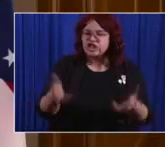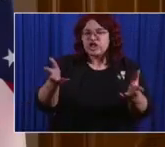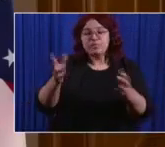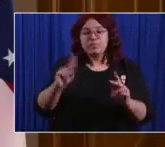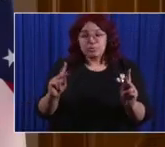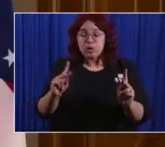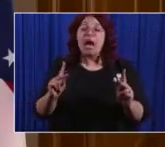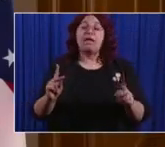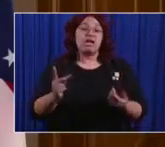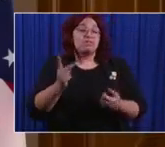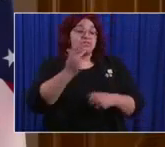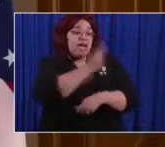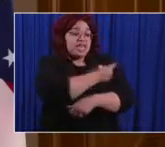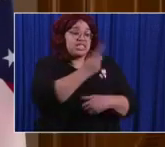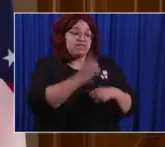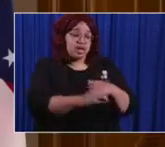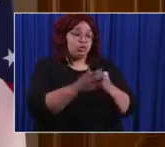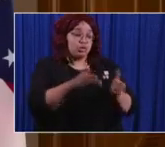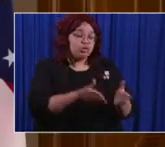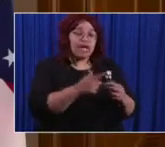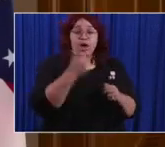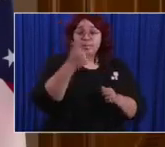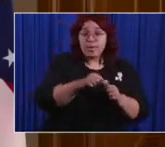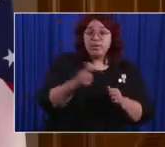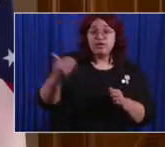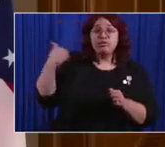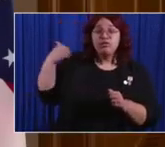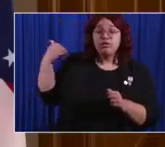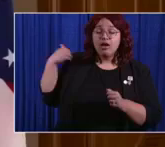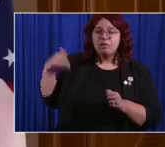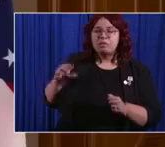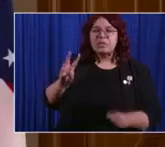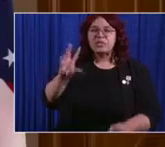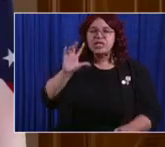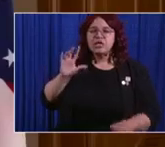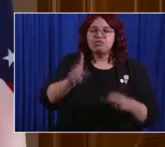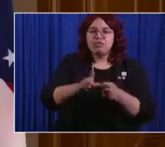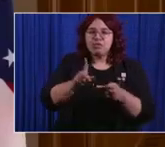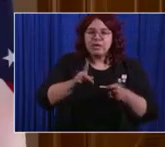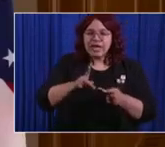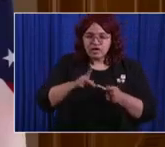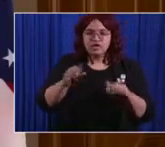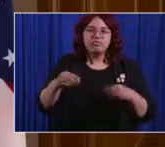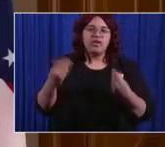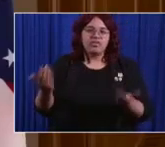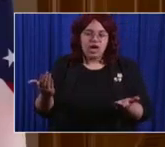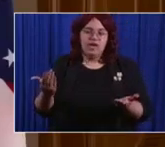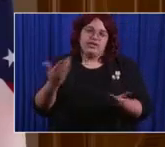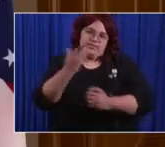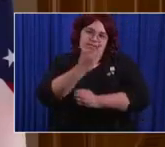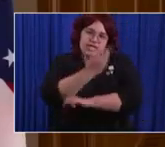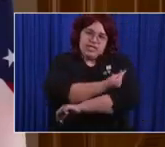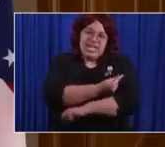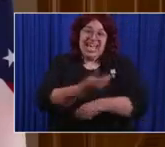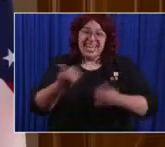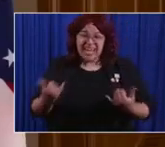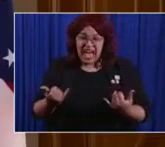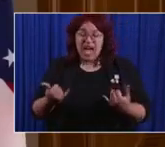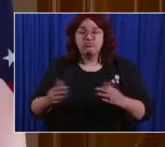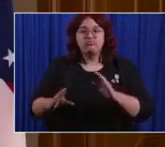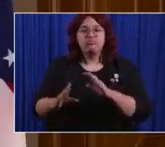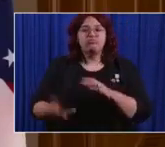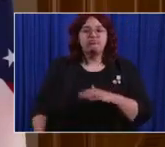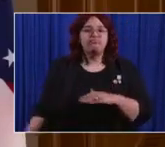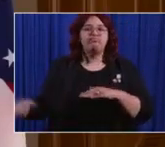not perfect, but we started with 650 locations. We're up to 1,900 now. We're literally seeing in some communities health departments going out